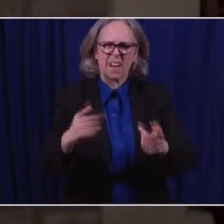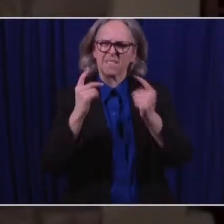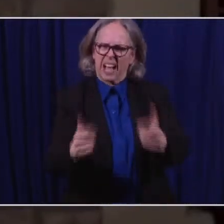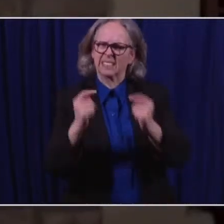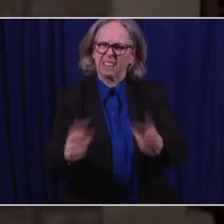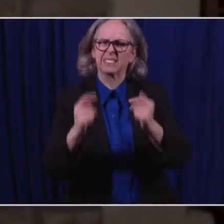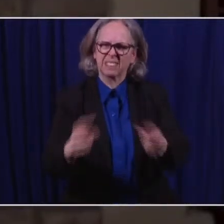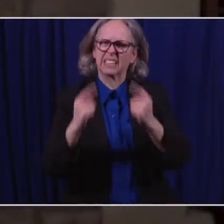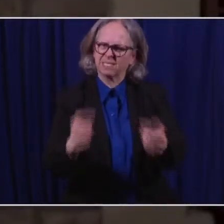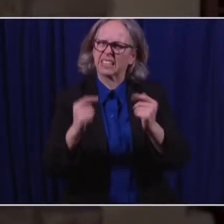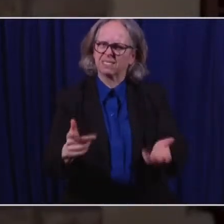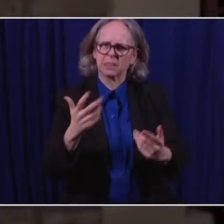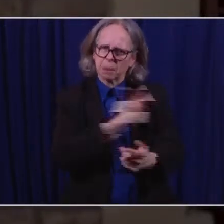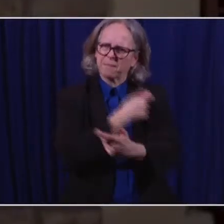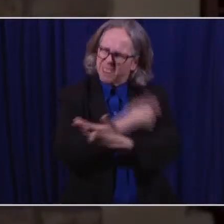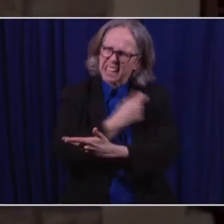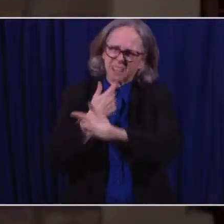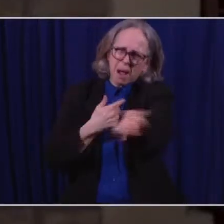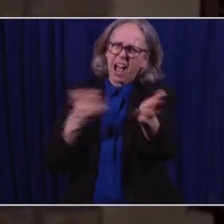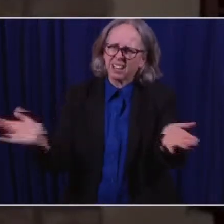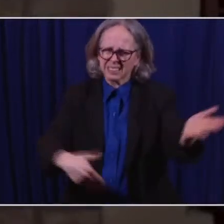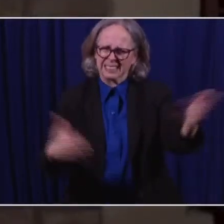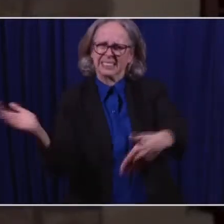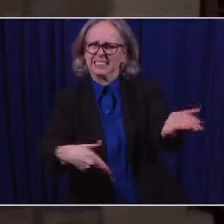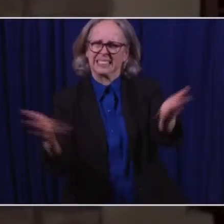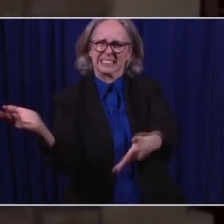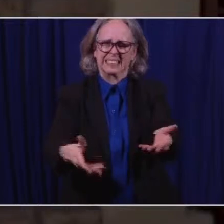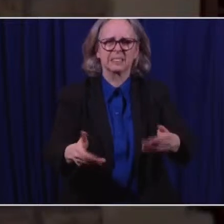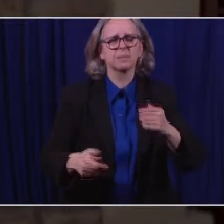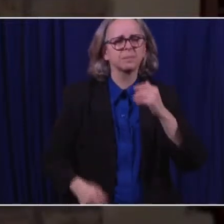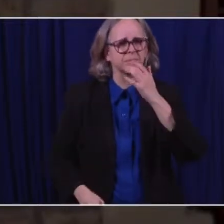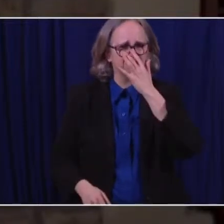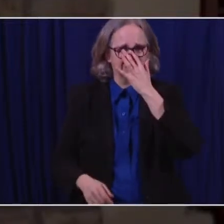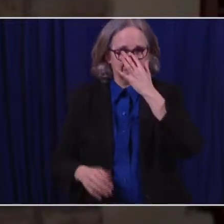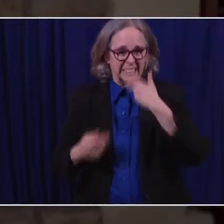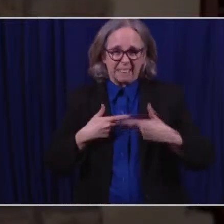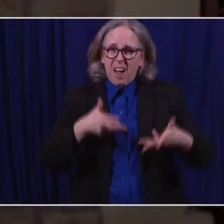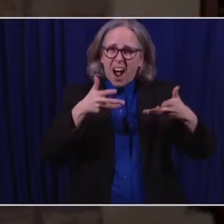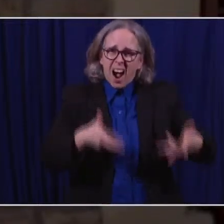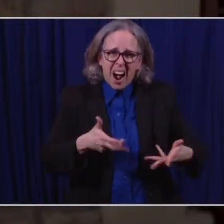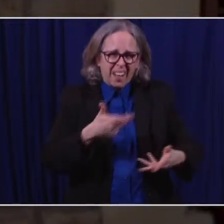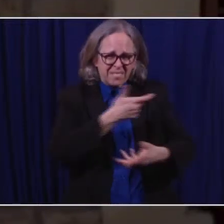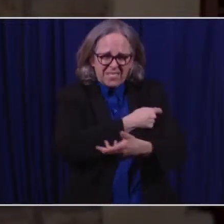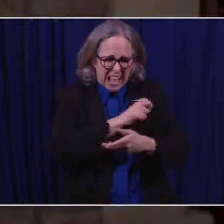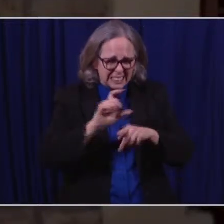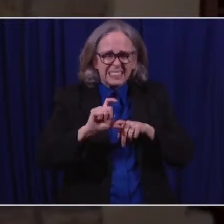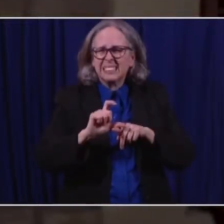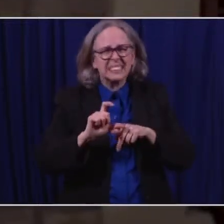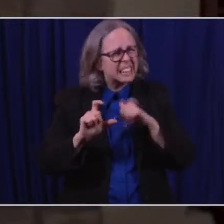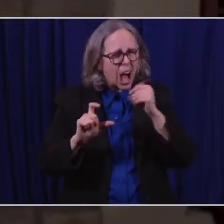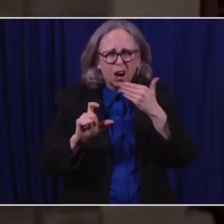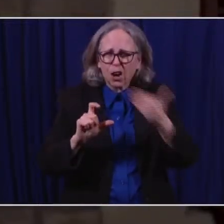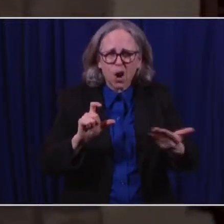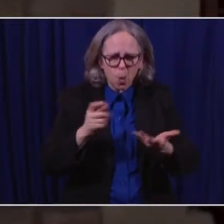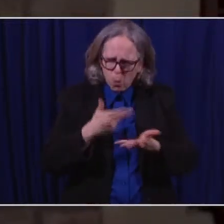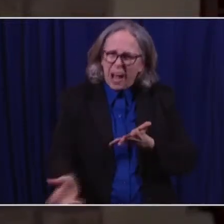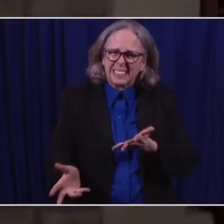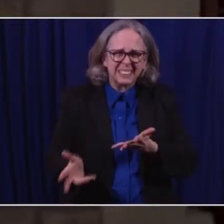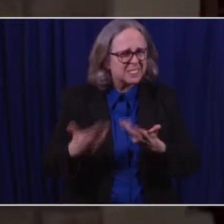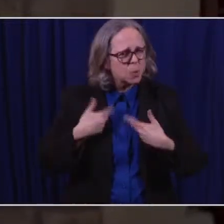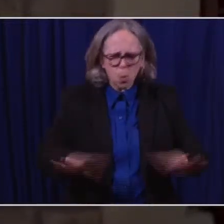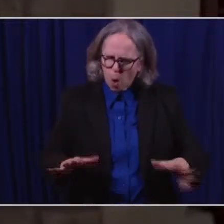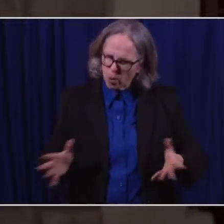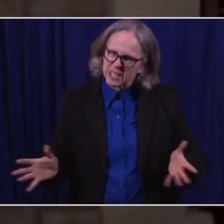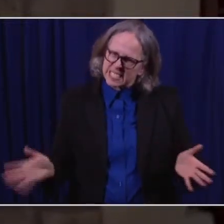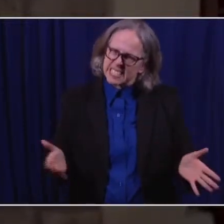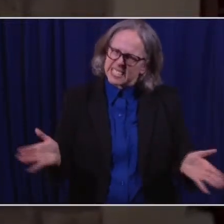get out of every place that has extra vaccines that they're not putting in people's arms. We need to get them in people's arms. And so we're